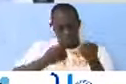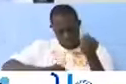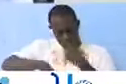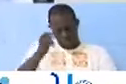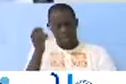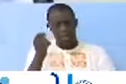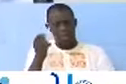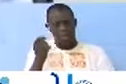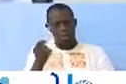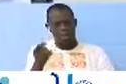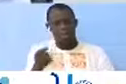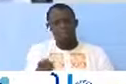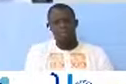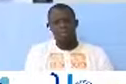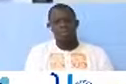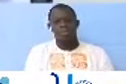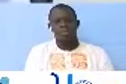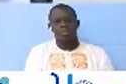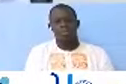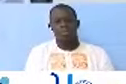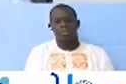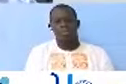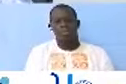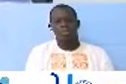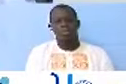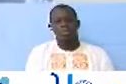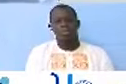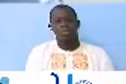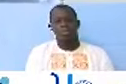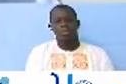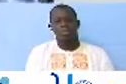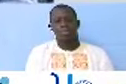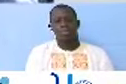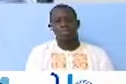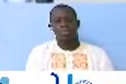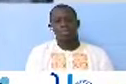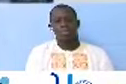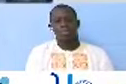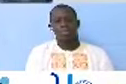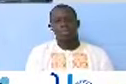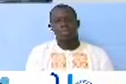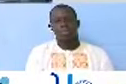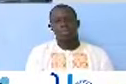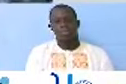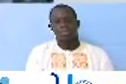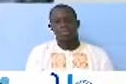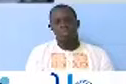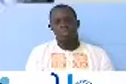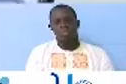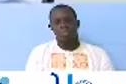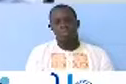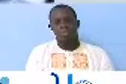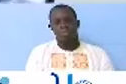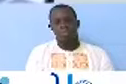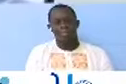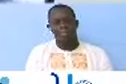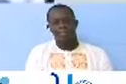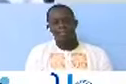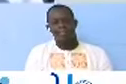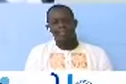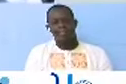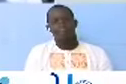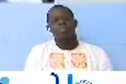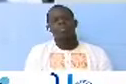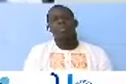Jammeh pour ya wafi ba ni ye bien fallait asubo tura ma fo musulam ba malon ye so fallait ya samante asubo ma.